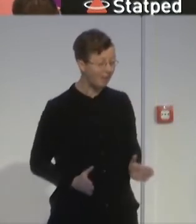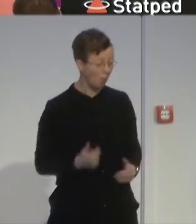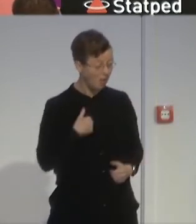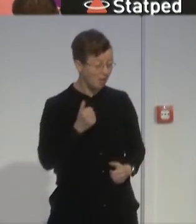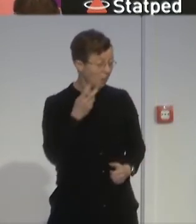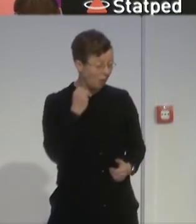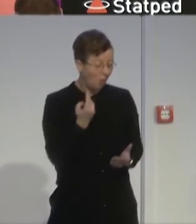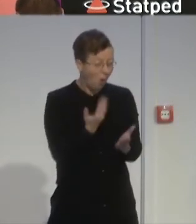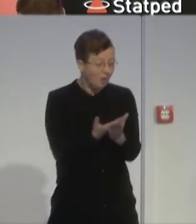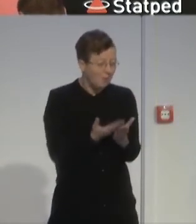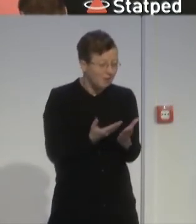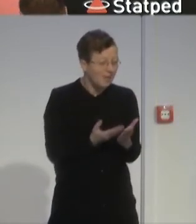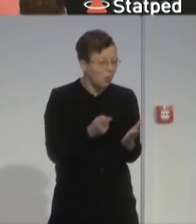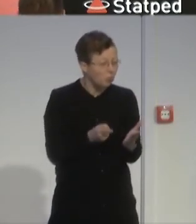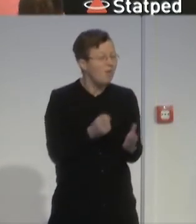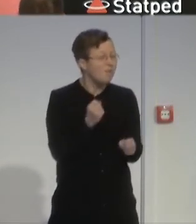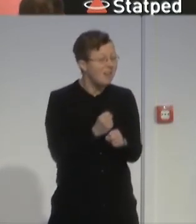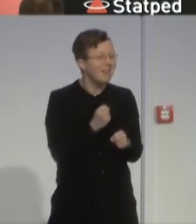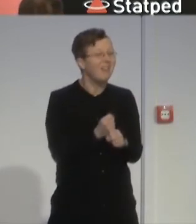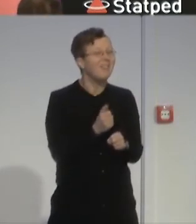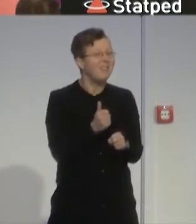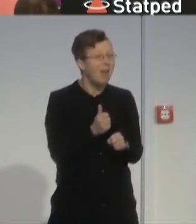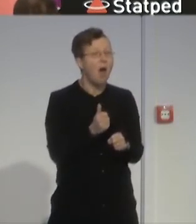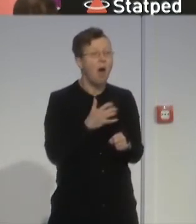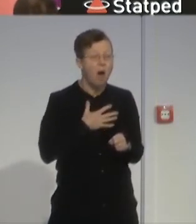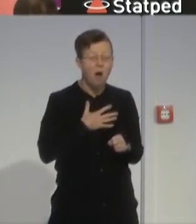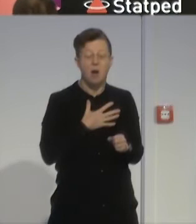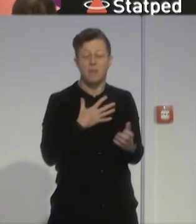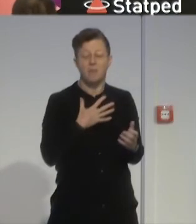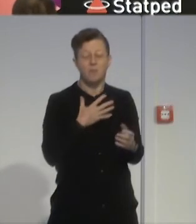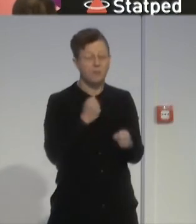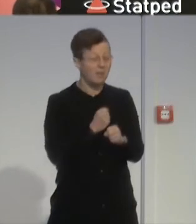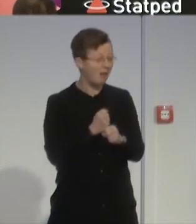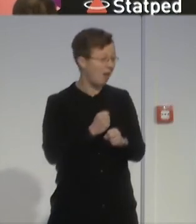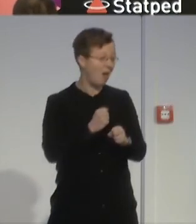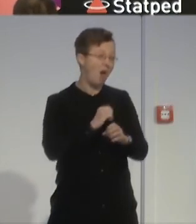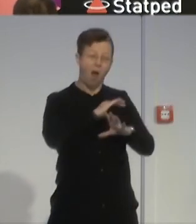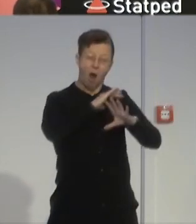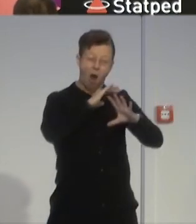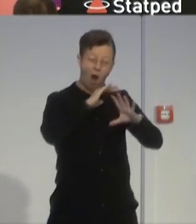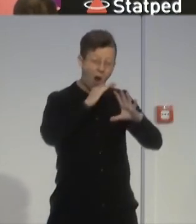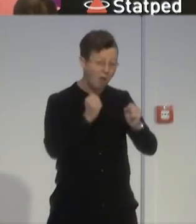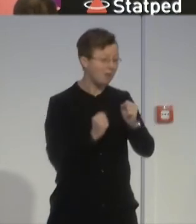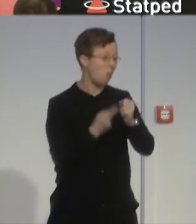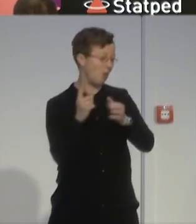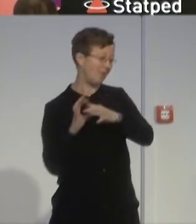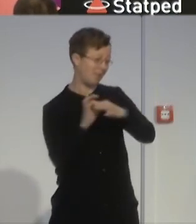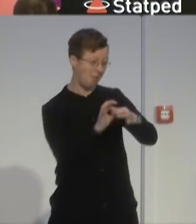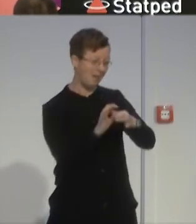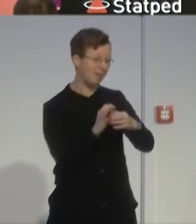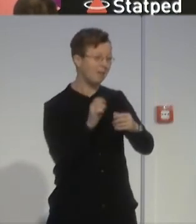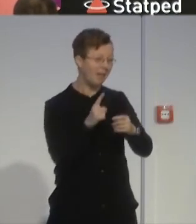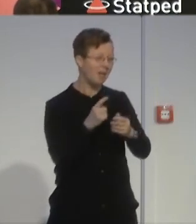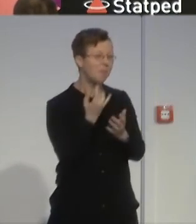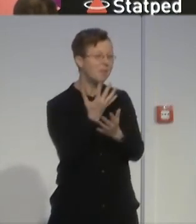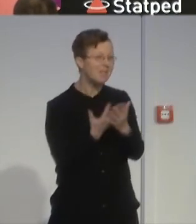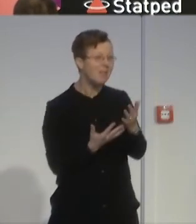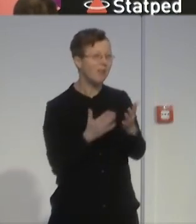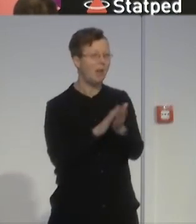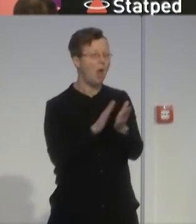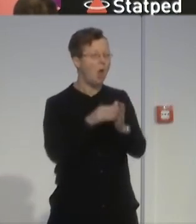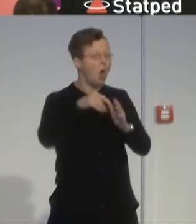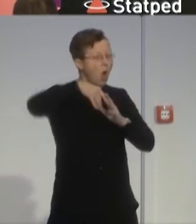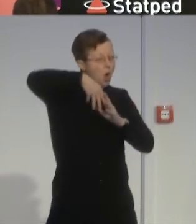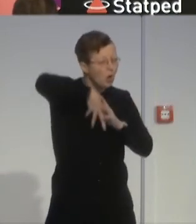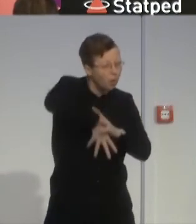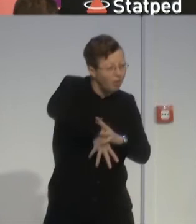it has everything to do with languaging, that it describes its roots and its